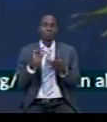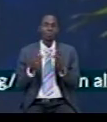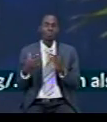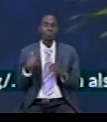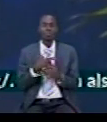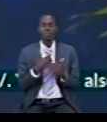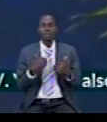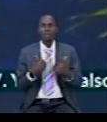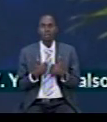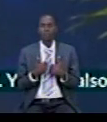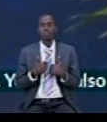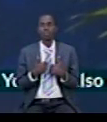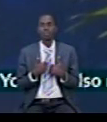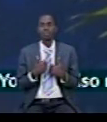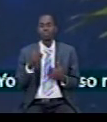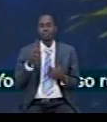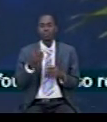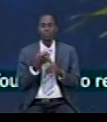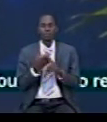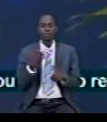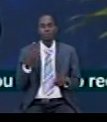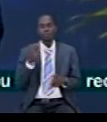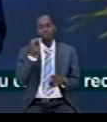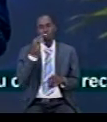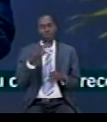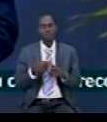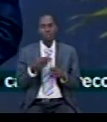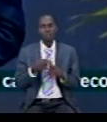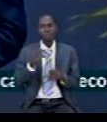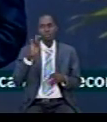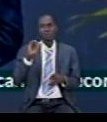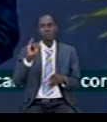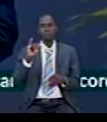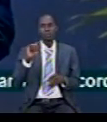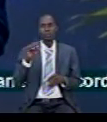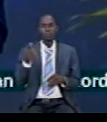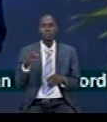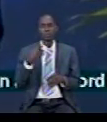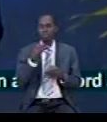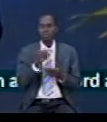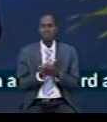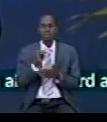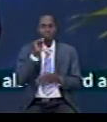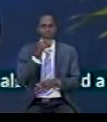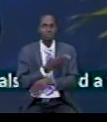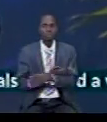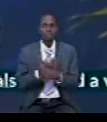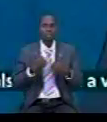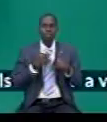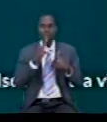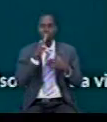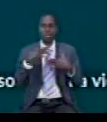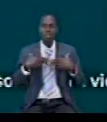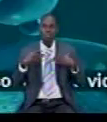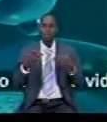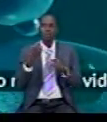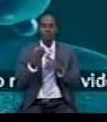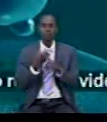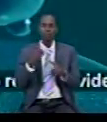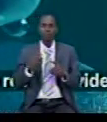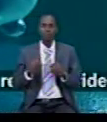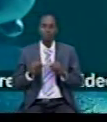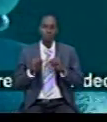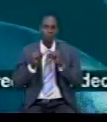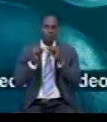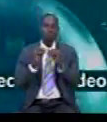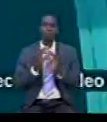from Faith Ogochukwu, and she wrote, "My daughter Boma has been healed of persistent vomiting yesterday. She